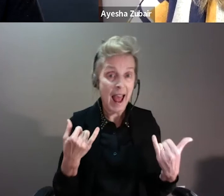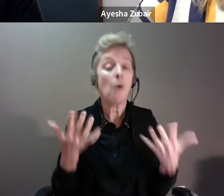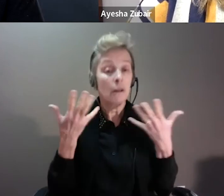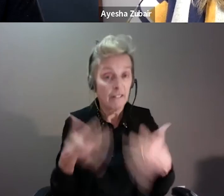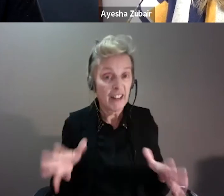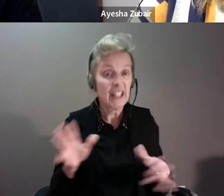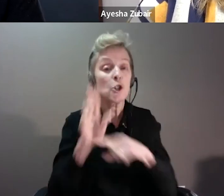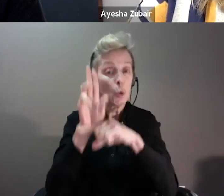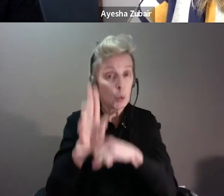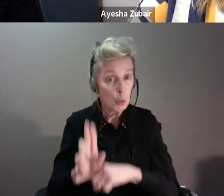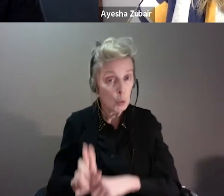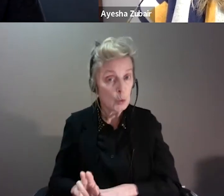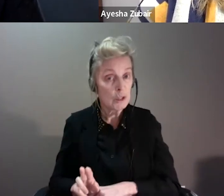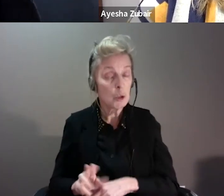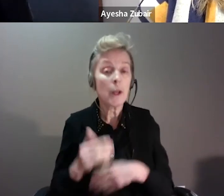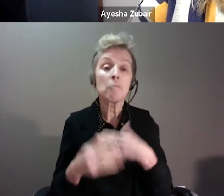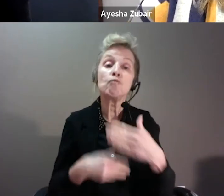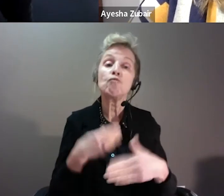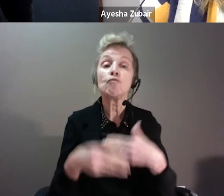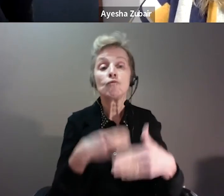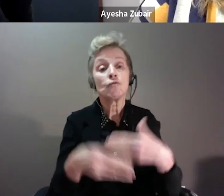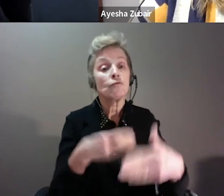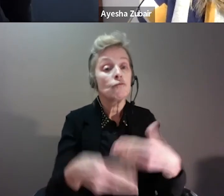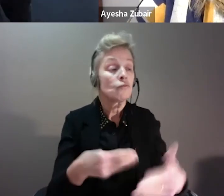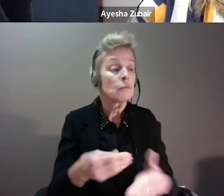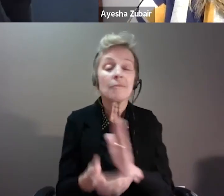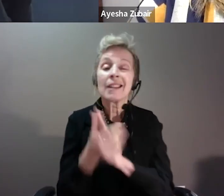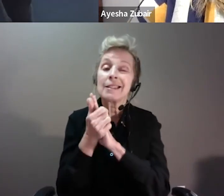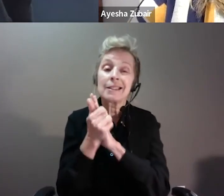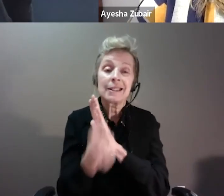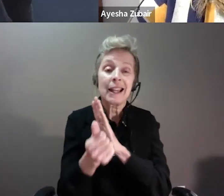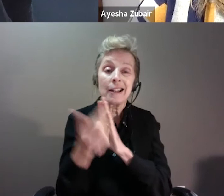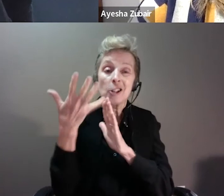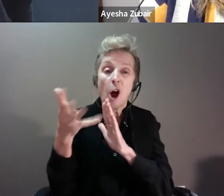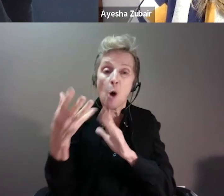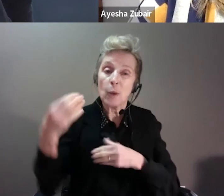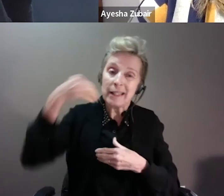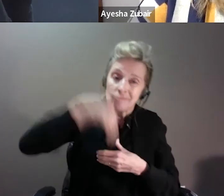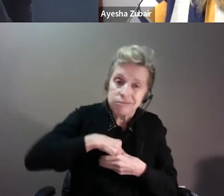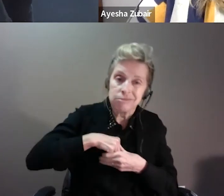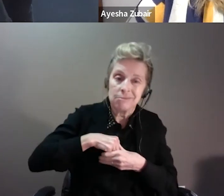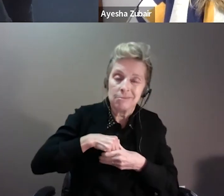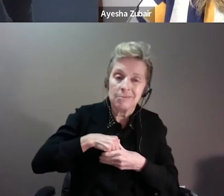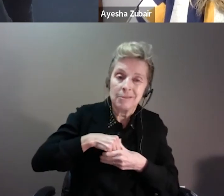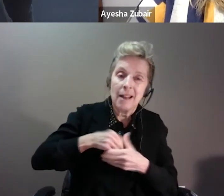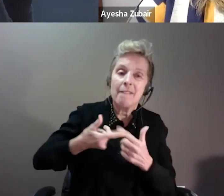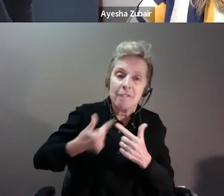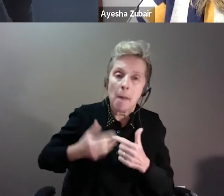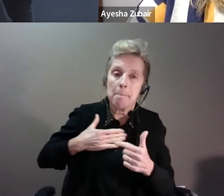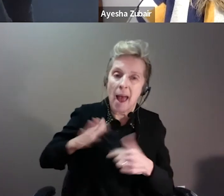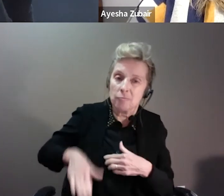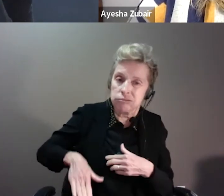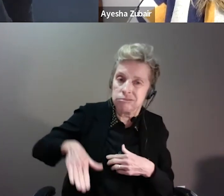that people with disabilities have some skill. I think skills is just built in just from experience, from lived experience of being able to